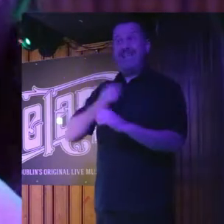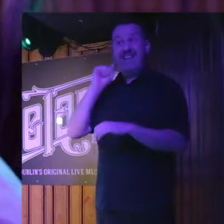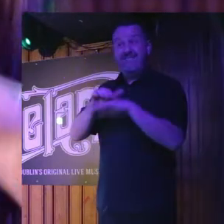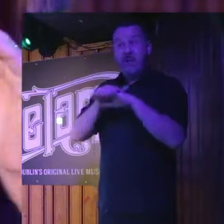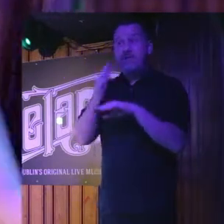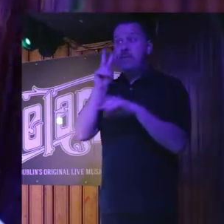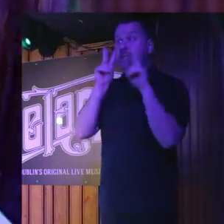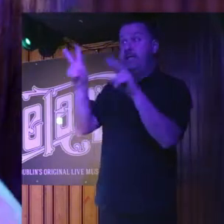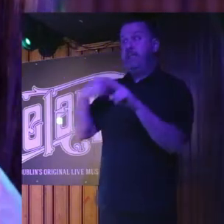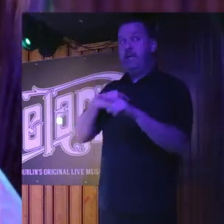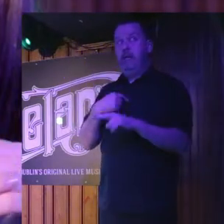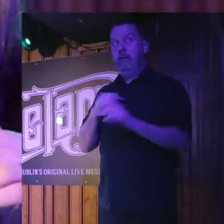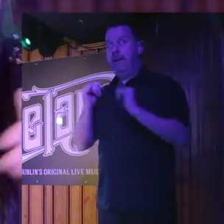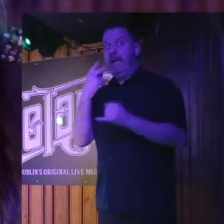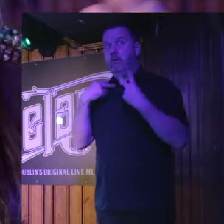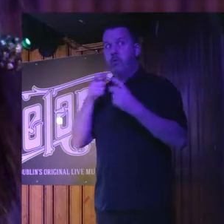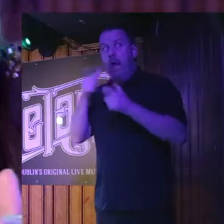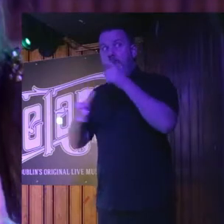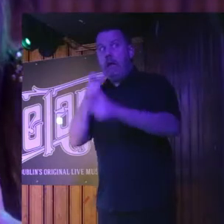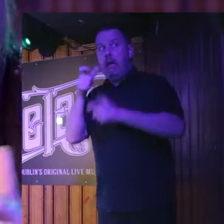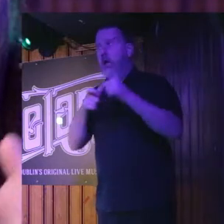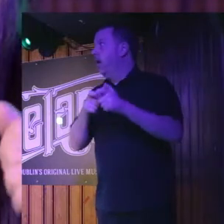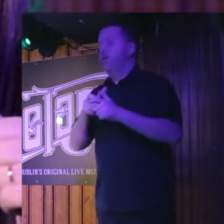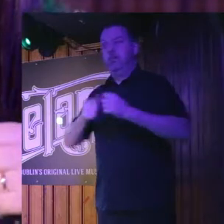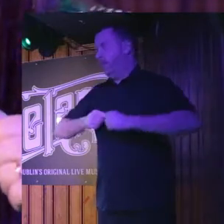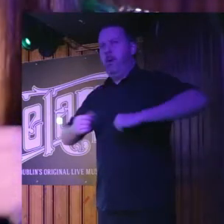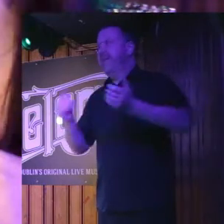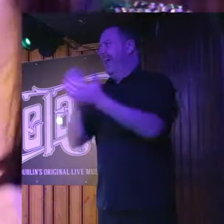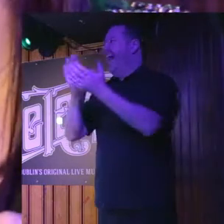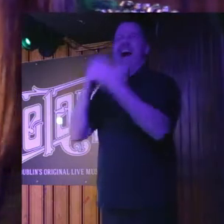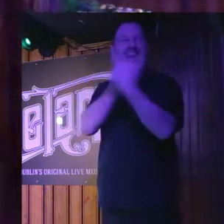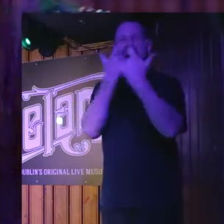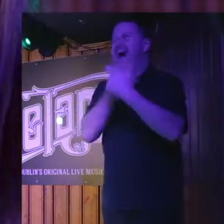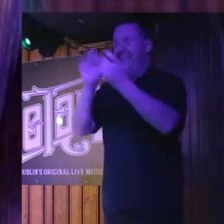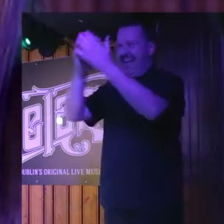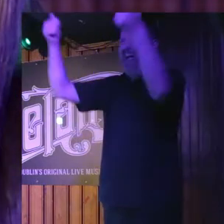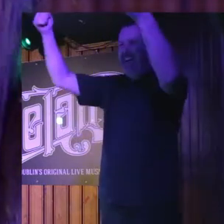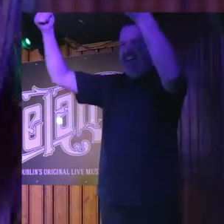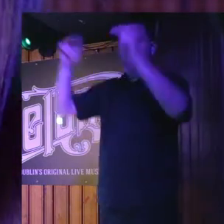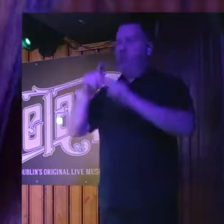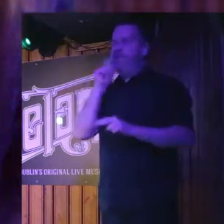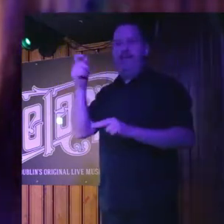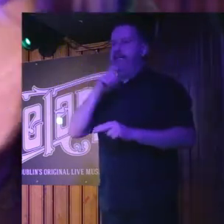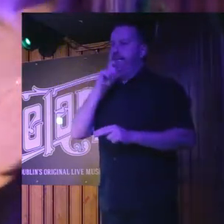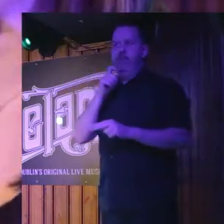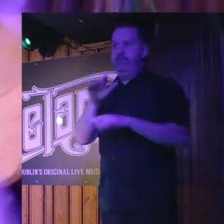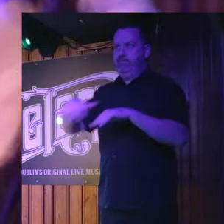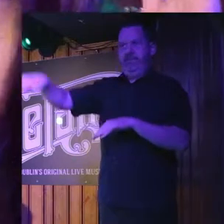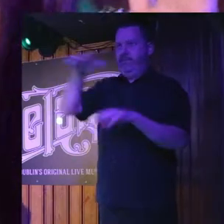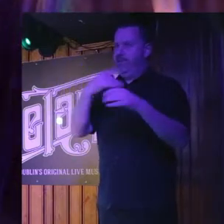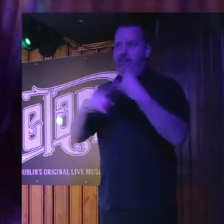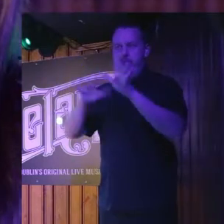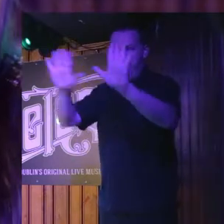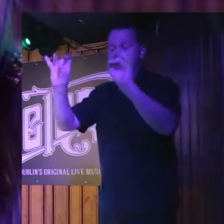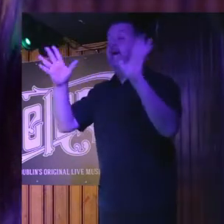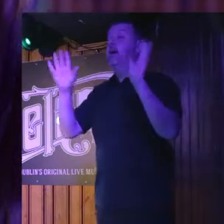bad words starts to escalate in the set, just please laugh along heartily, supportingly, and don't tell the hearing people what's going on. Okay, so